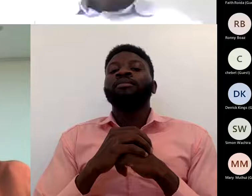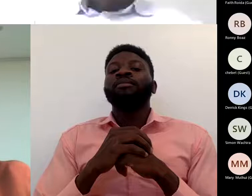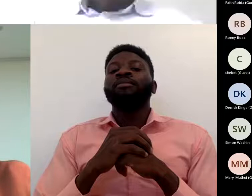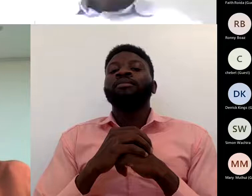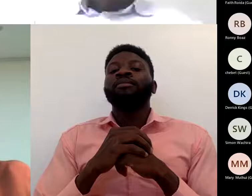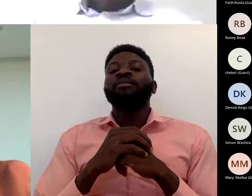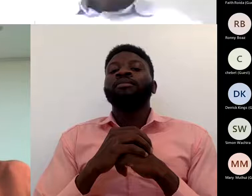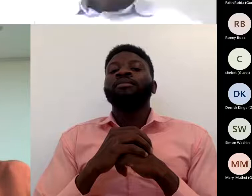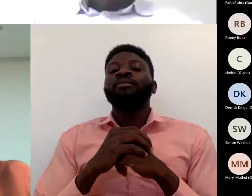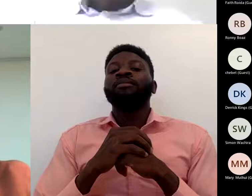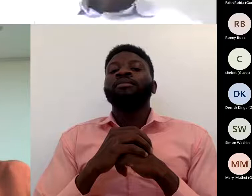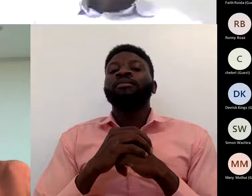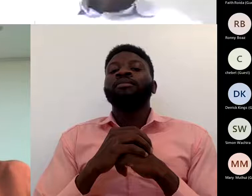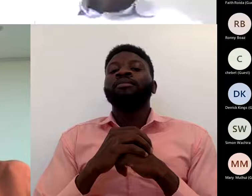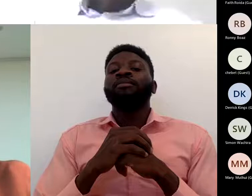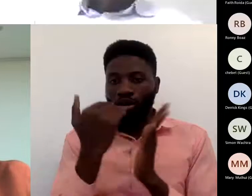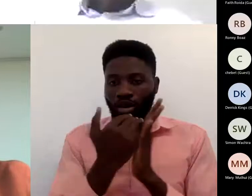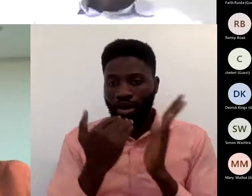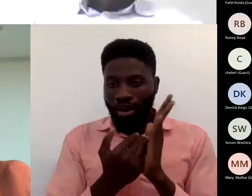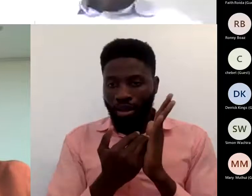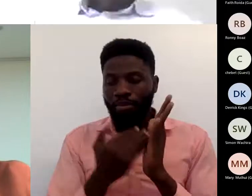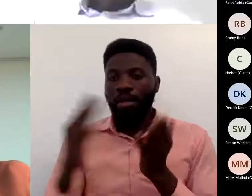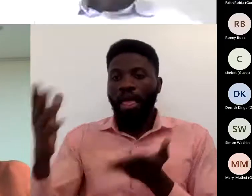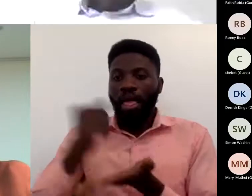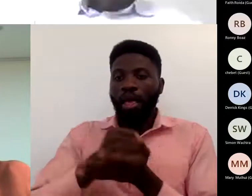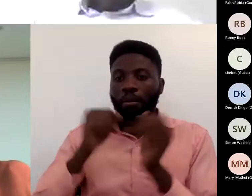Creation of this program, the EmployAble program,